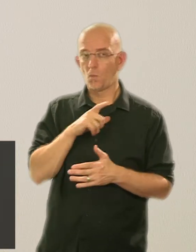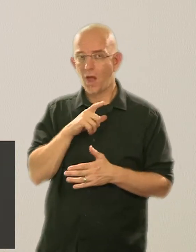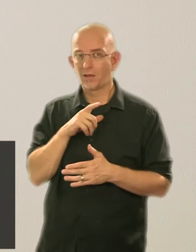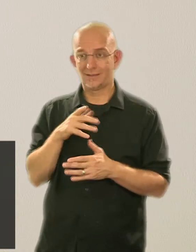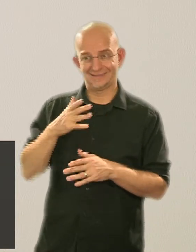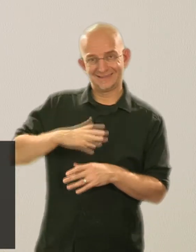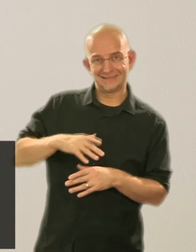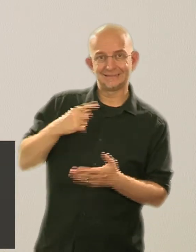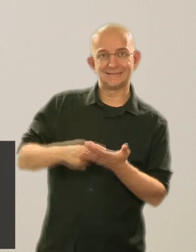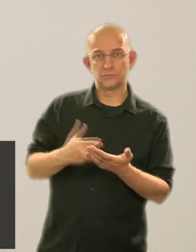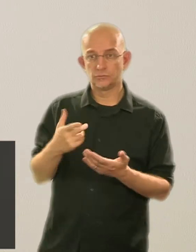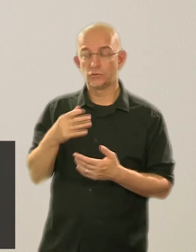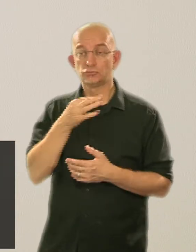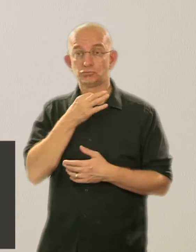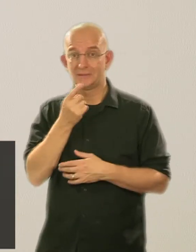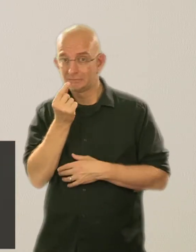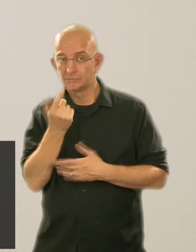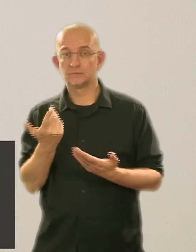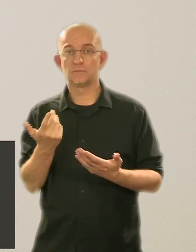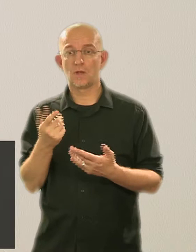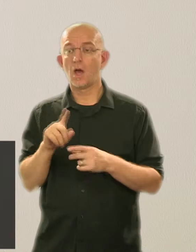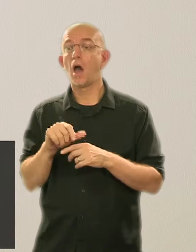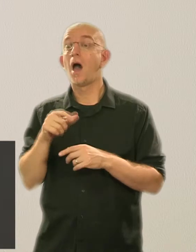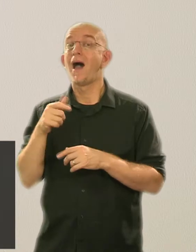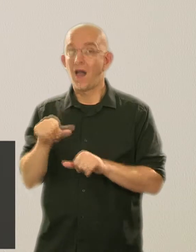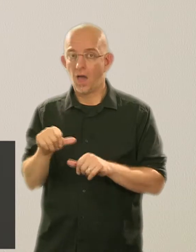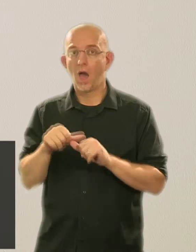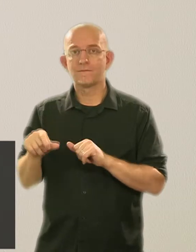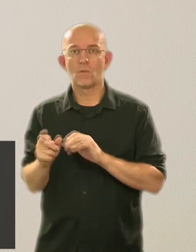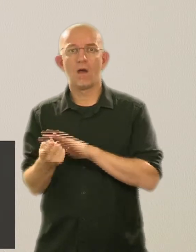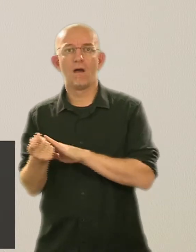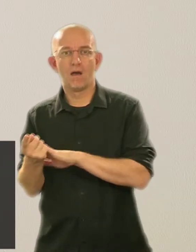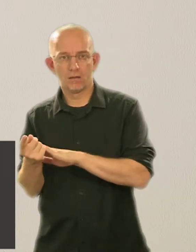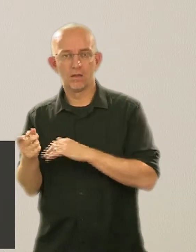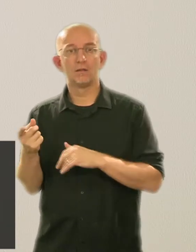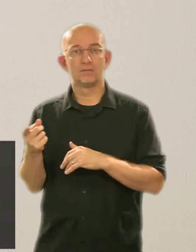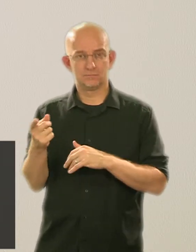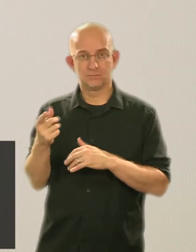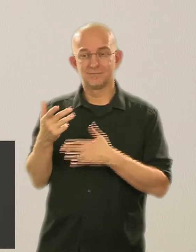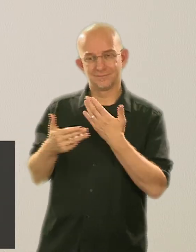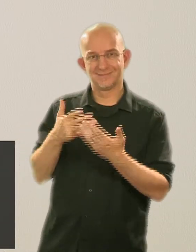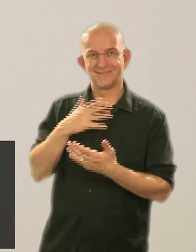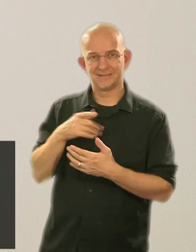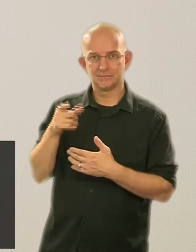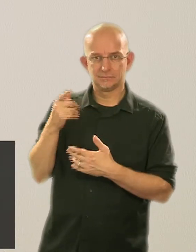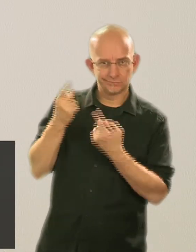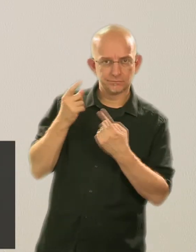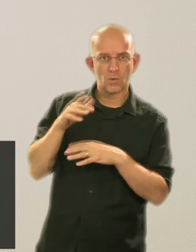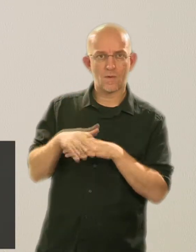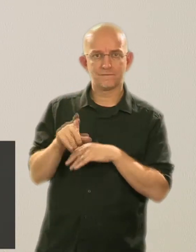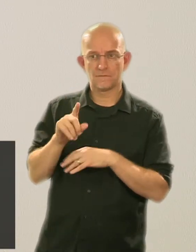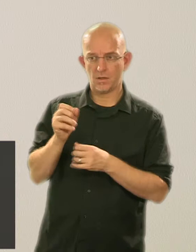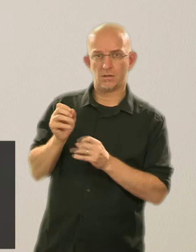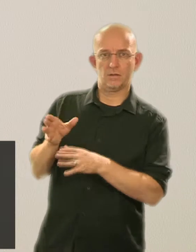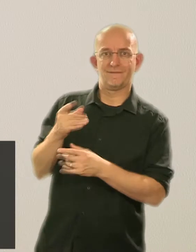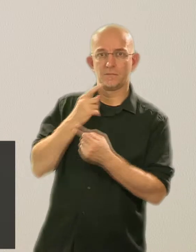nature of the decision and why it is necessary, and the risks and consequences attached to that decision. You need to